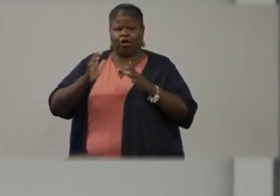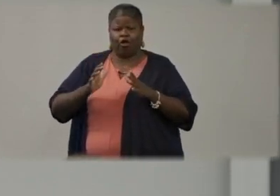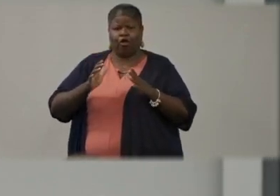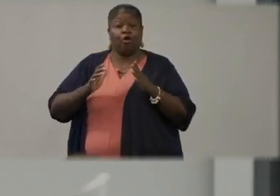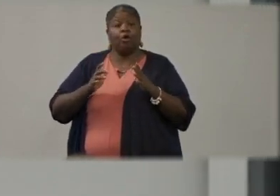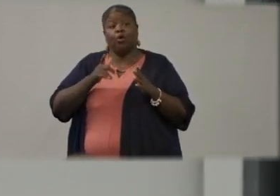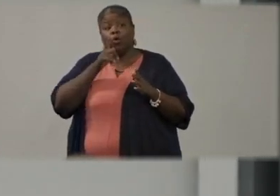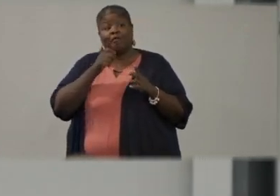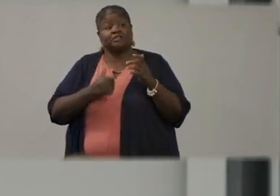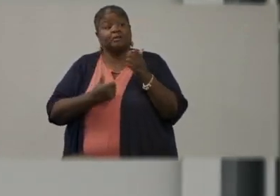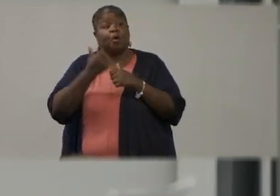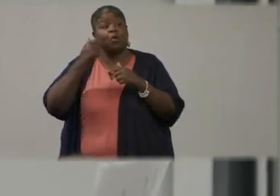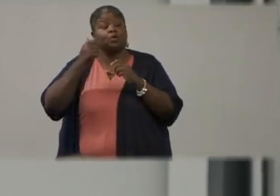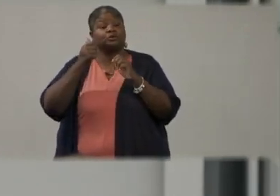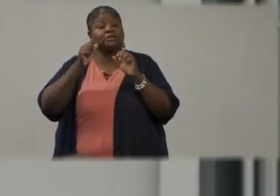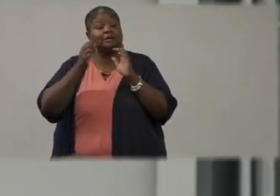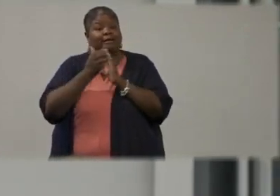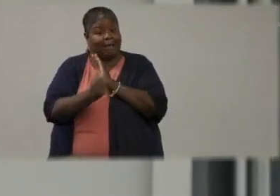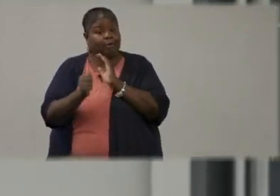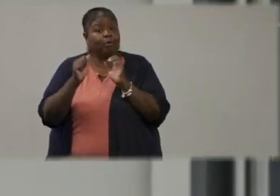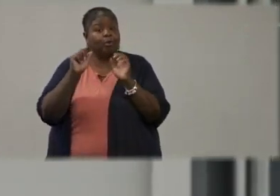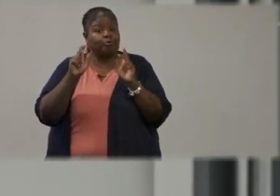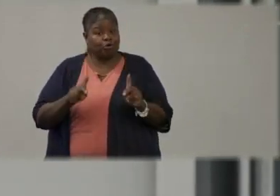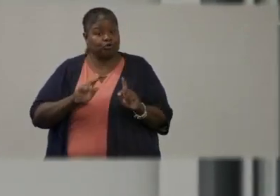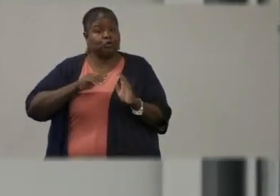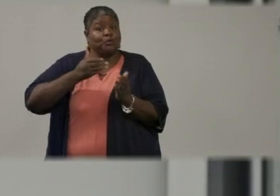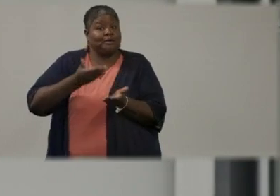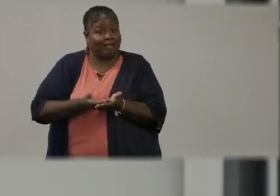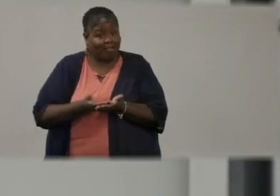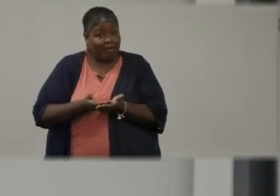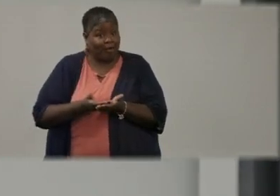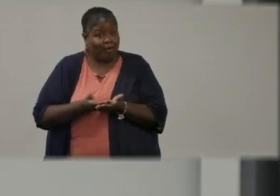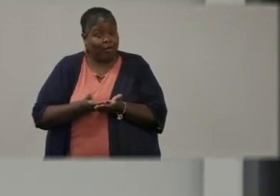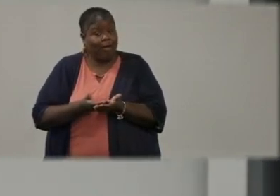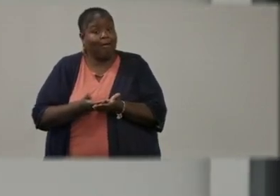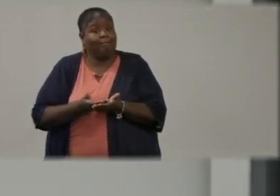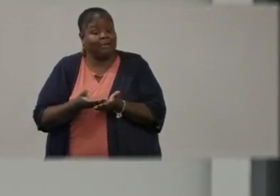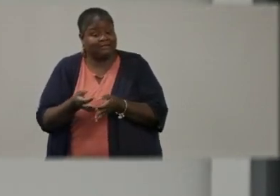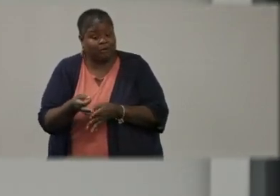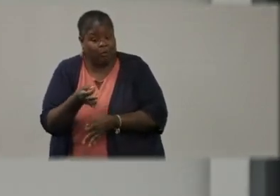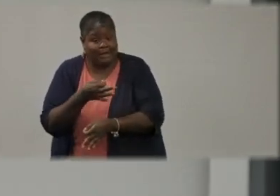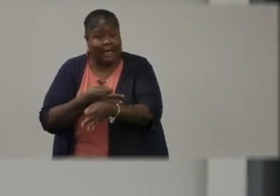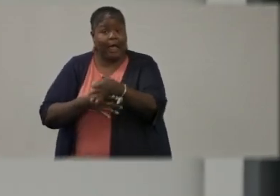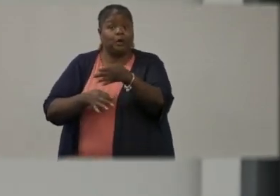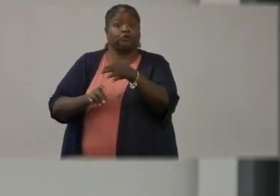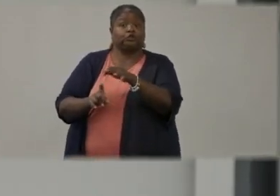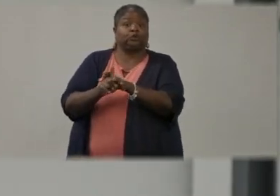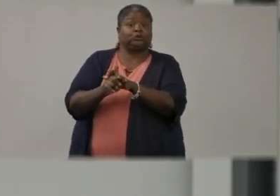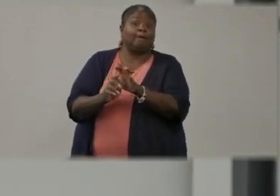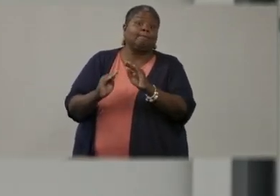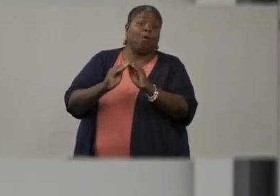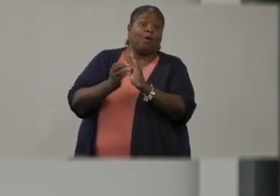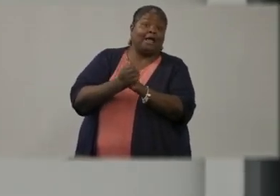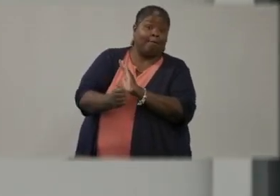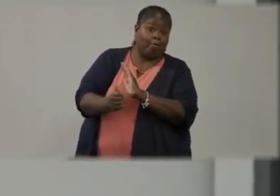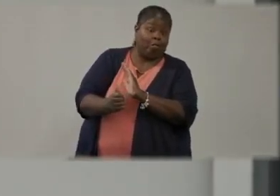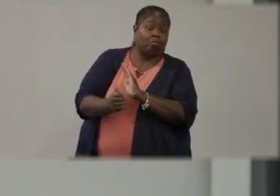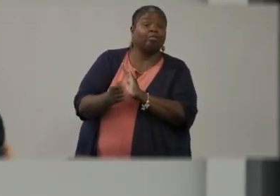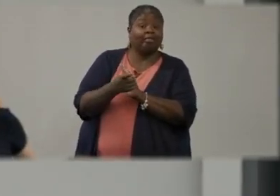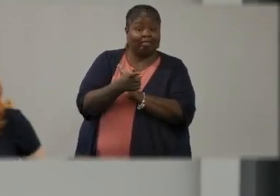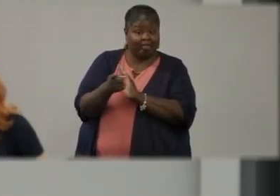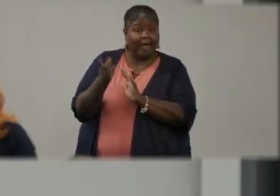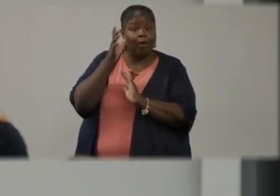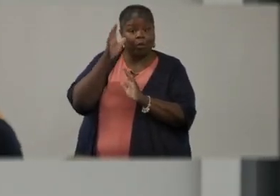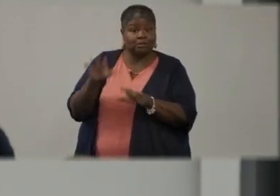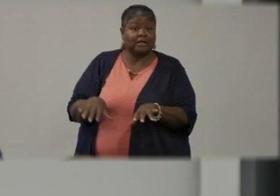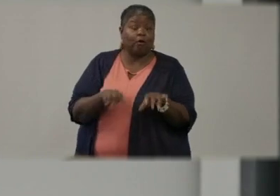most capable person there right when you get there. But then when somebody else shows up, they may be more capable, so they will